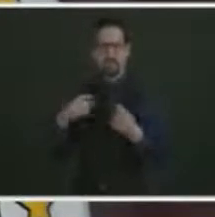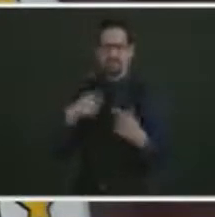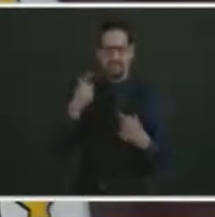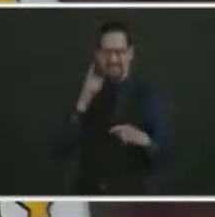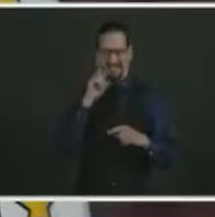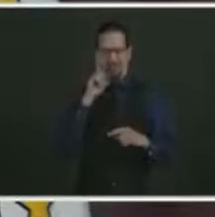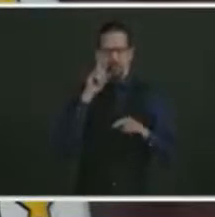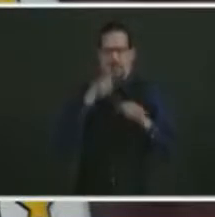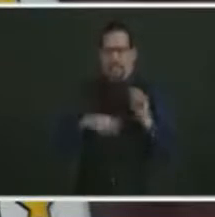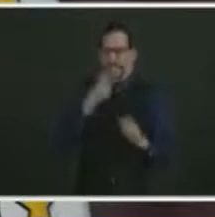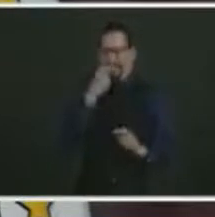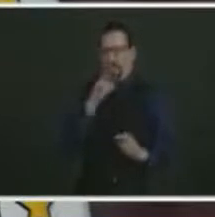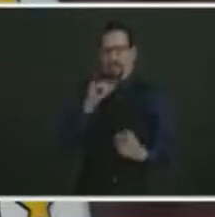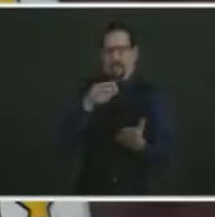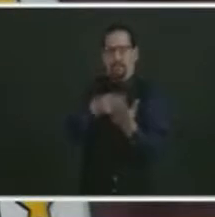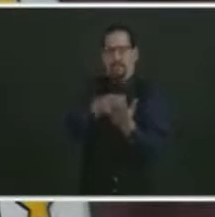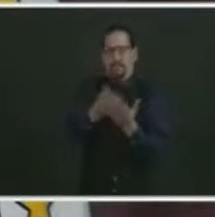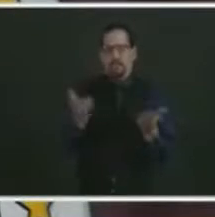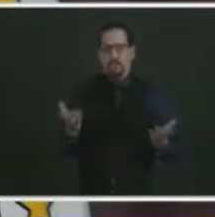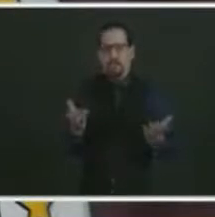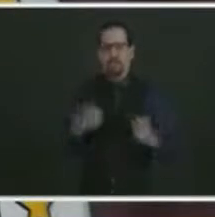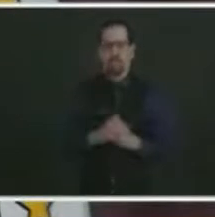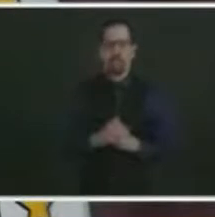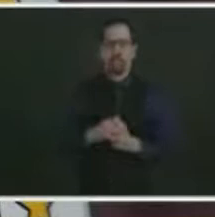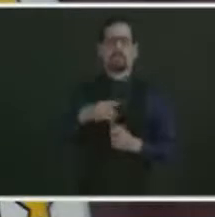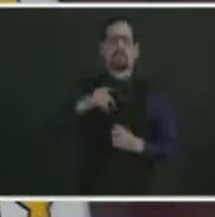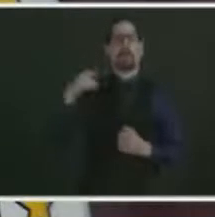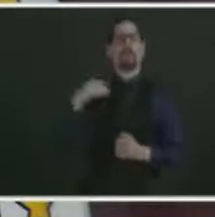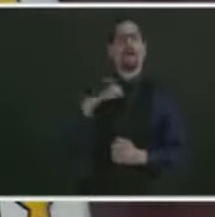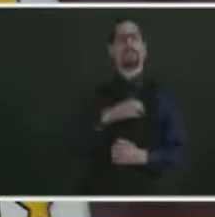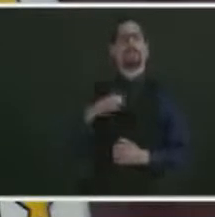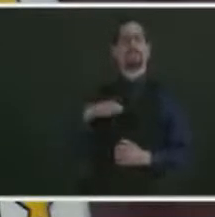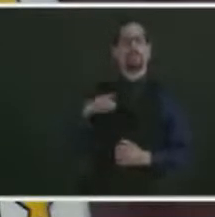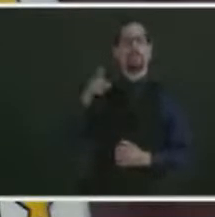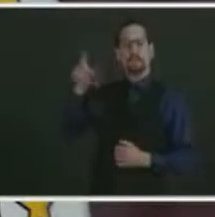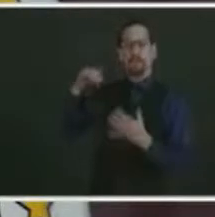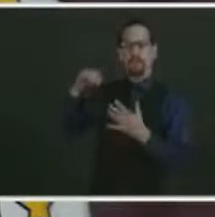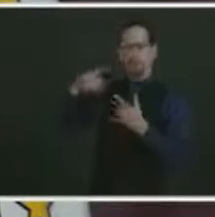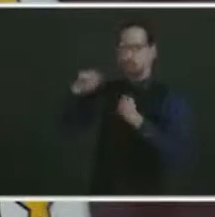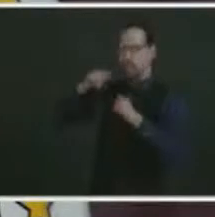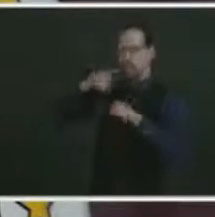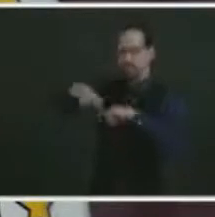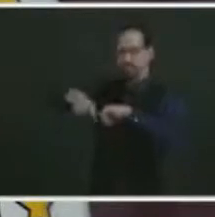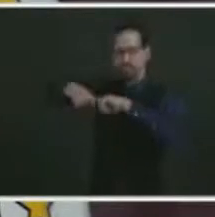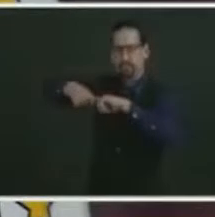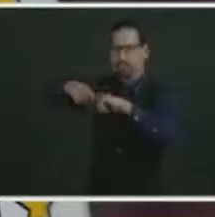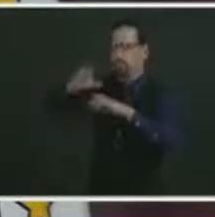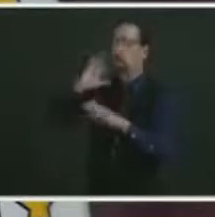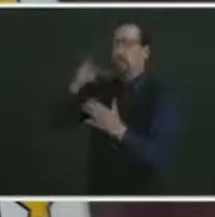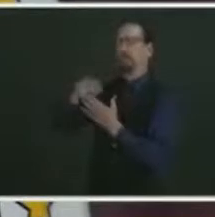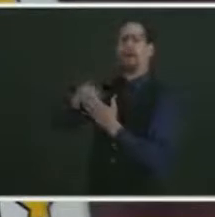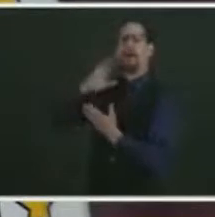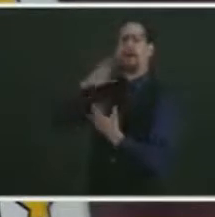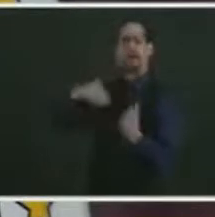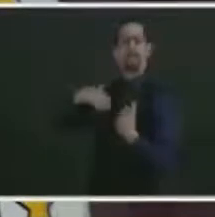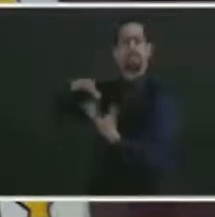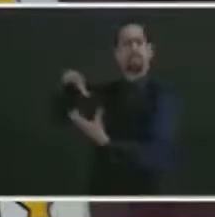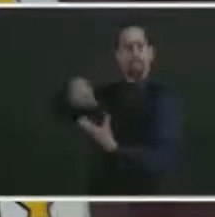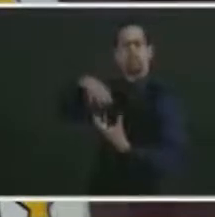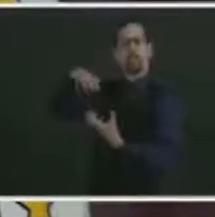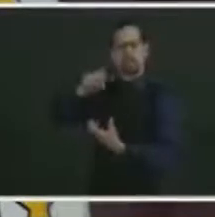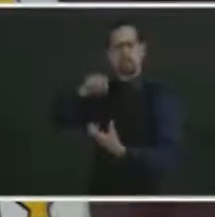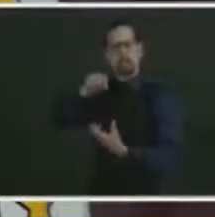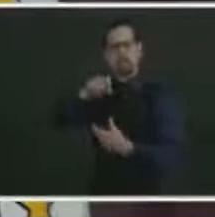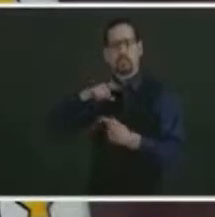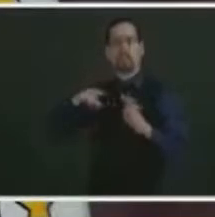signs suggest that Congress is poised to pass another stimulus act. Our federal delegation is fantastic and